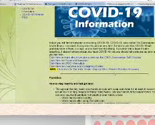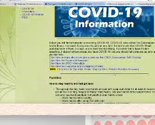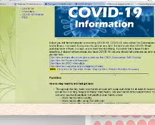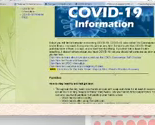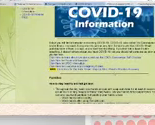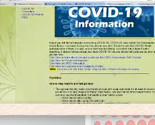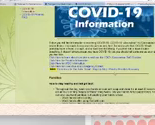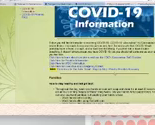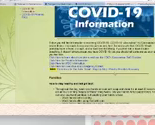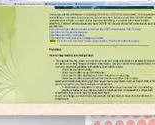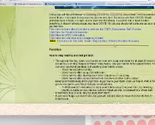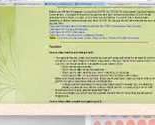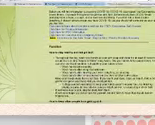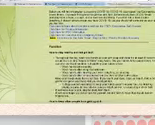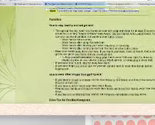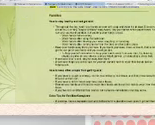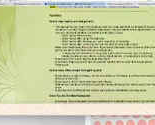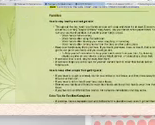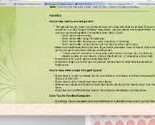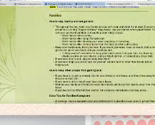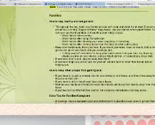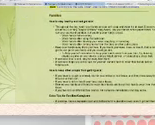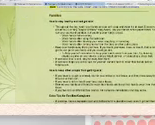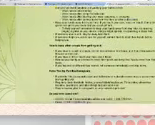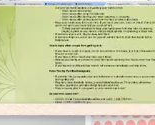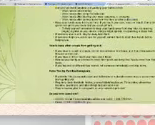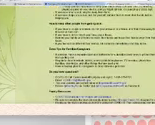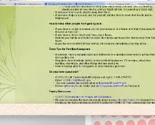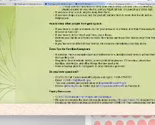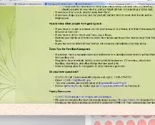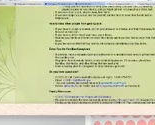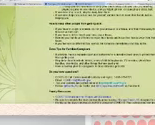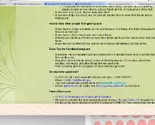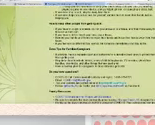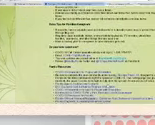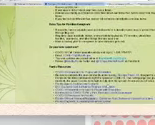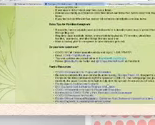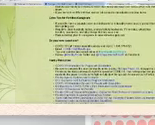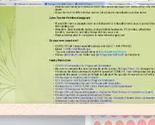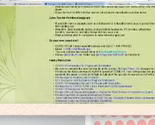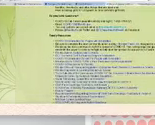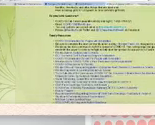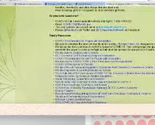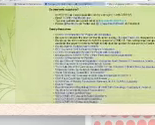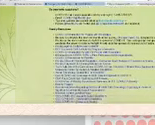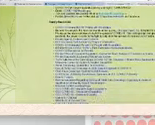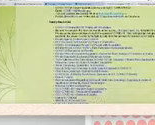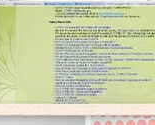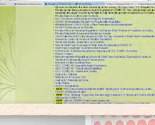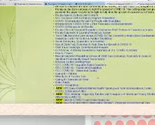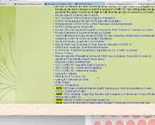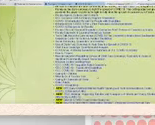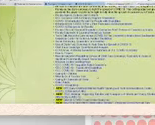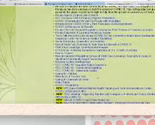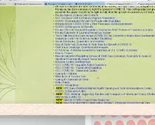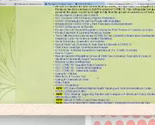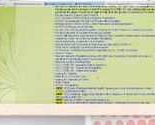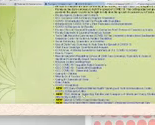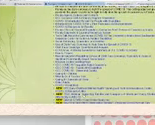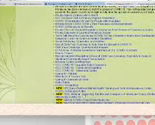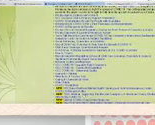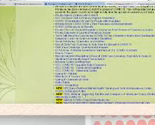time. There's everything from basic infection control all the way up to and including